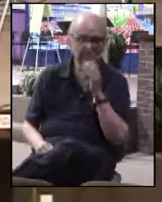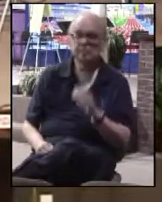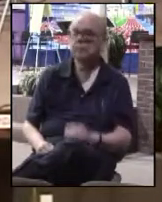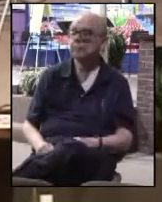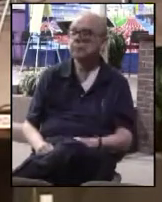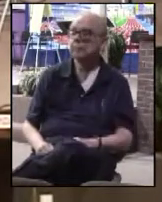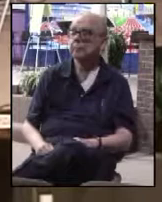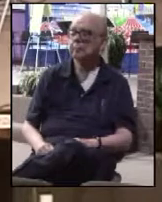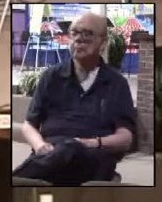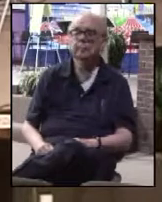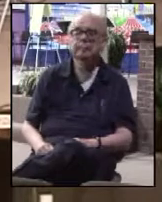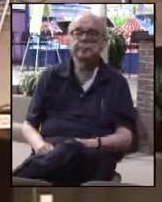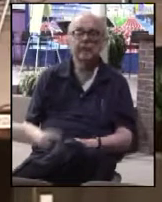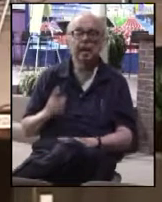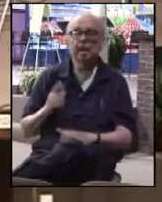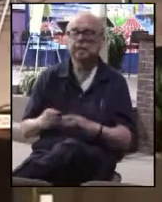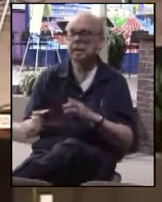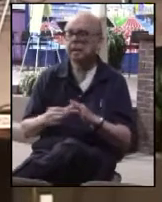unending unexplainable